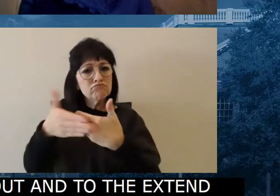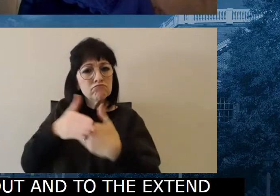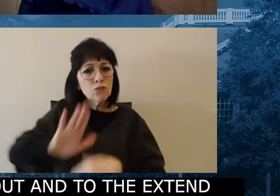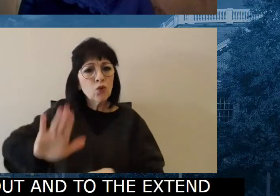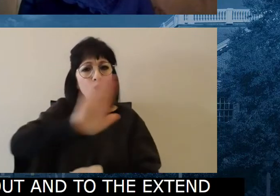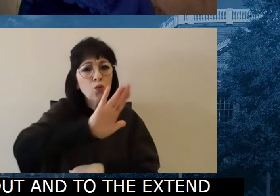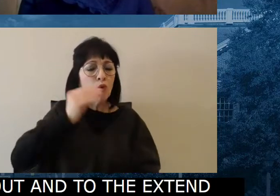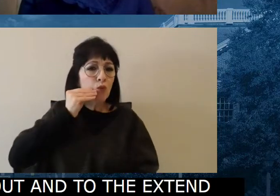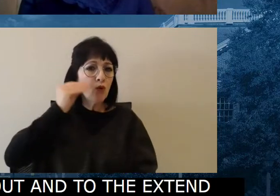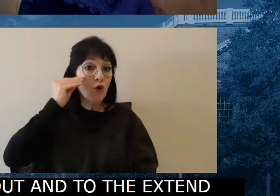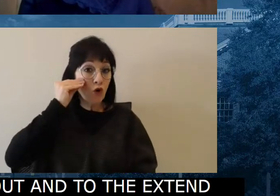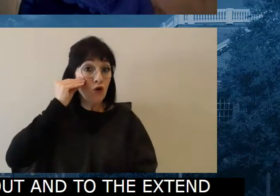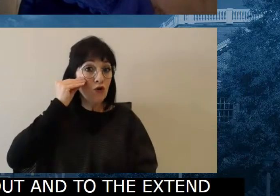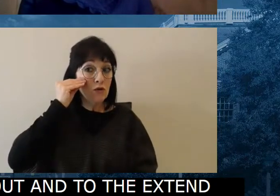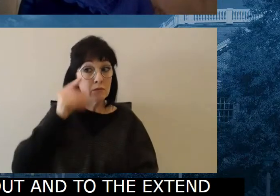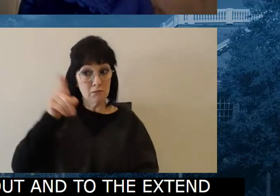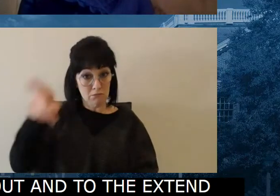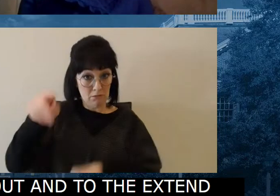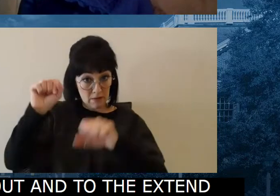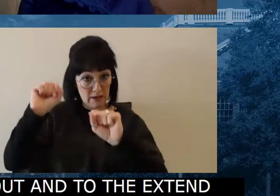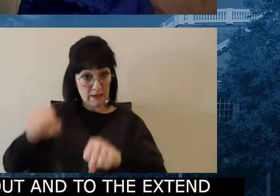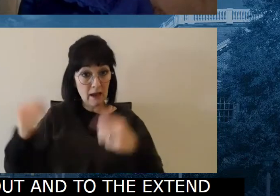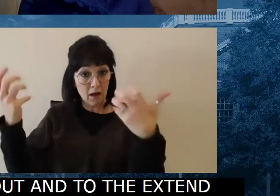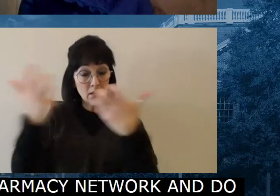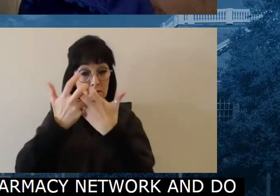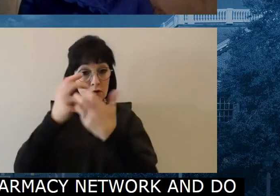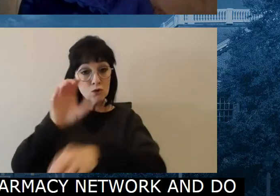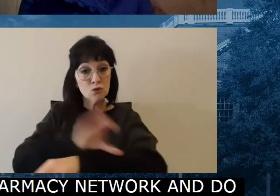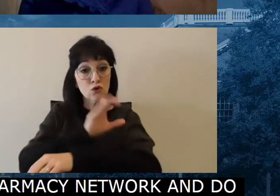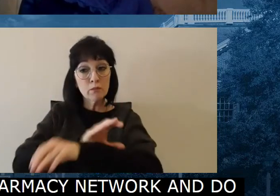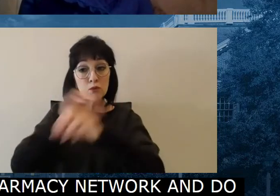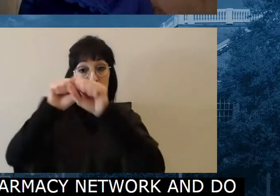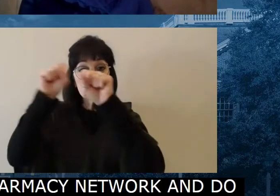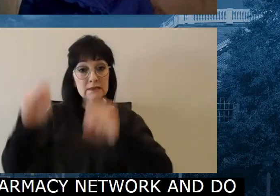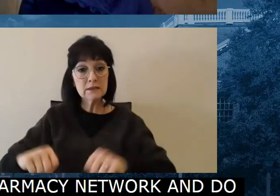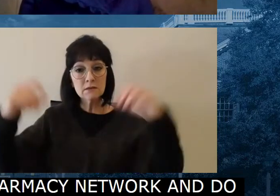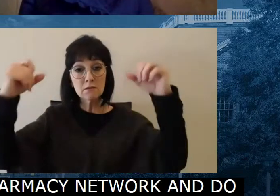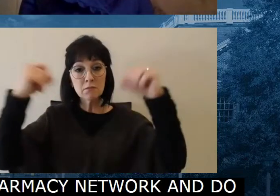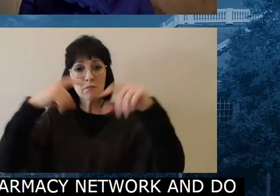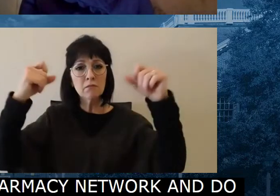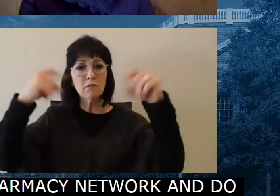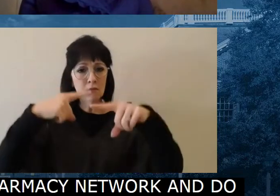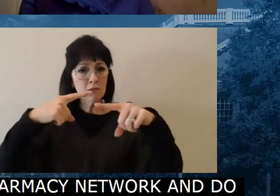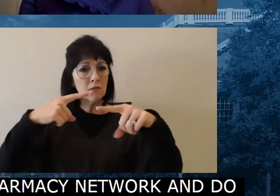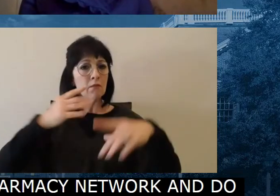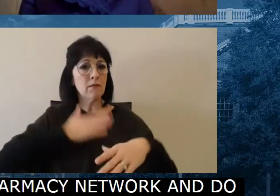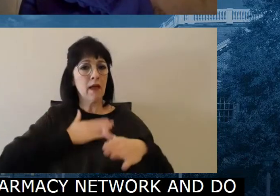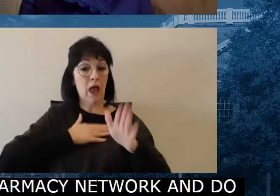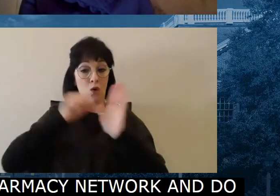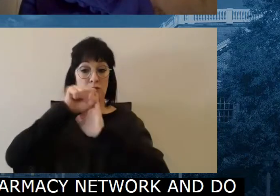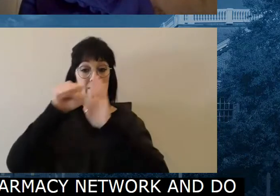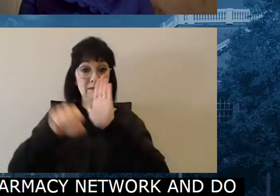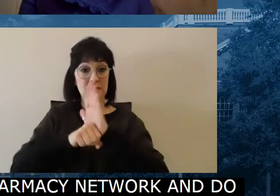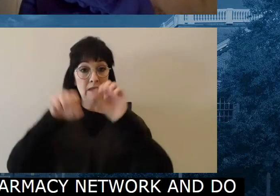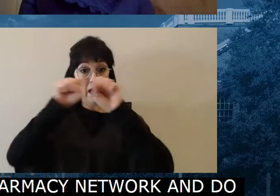best scenario, because then you can build in those second dose scheduling a lot easier. I